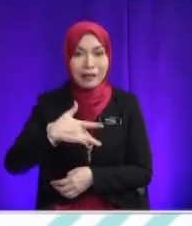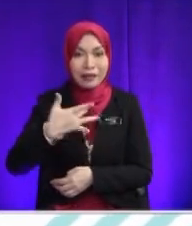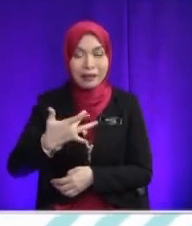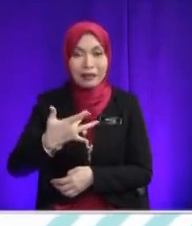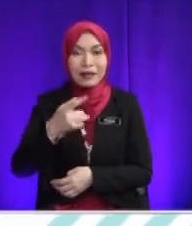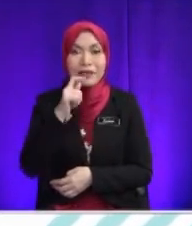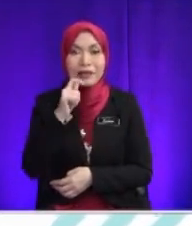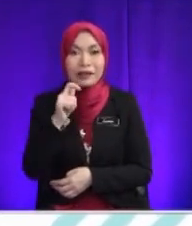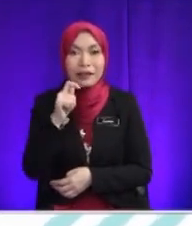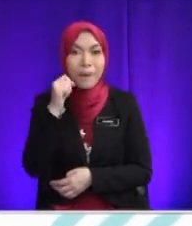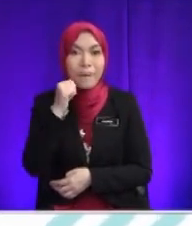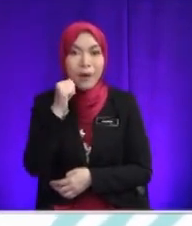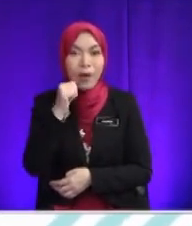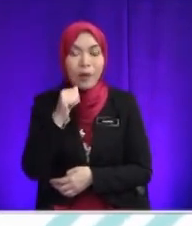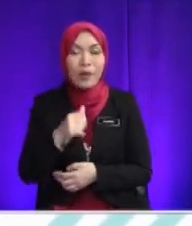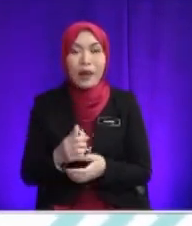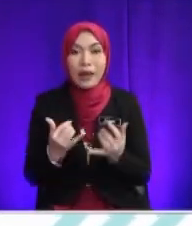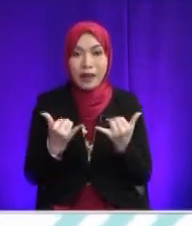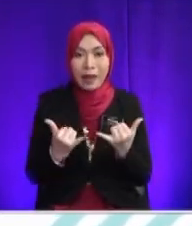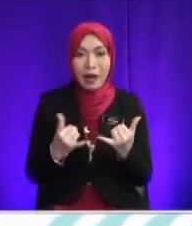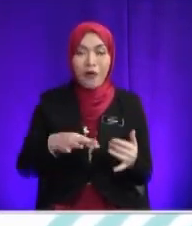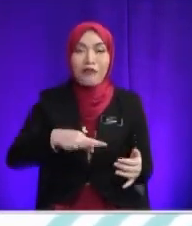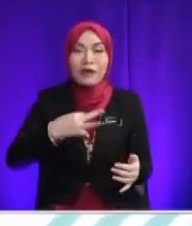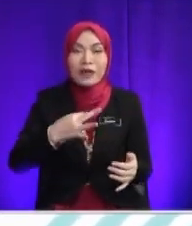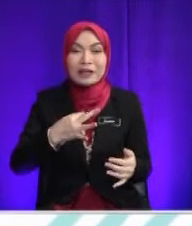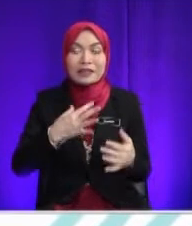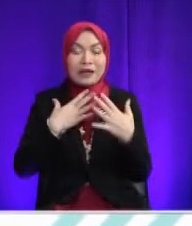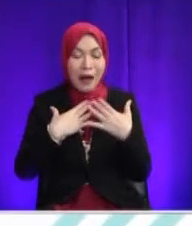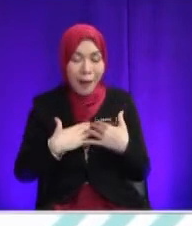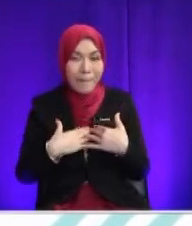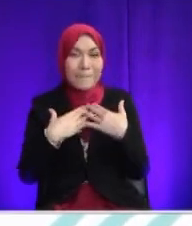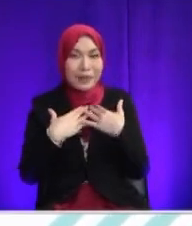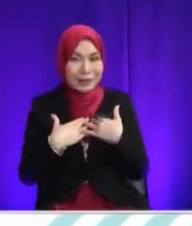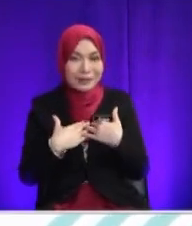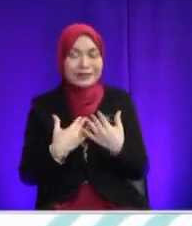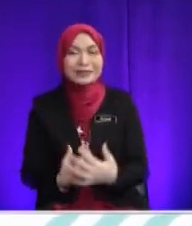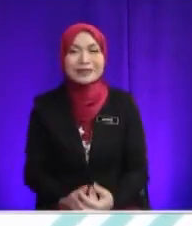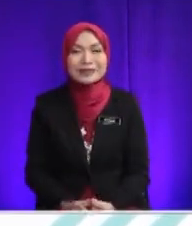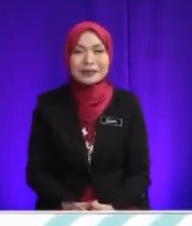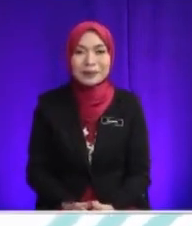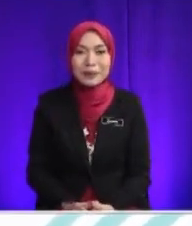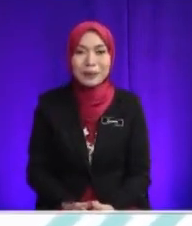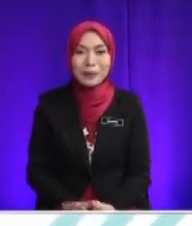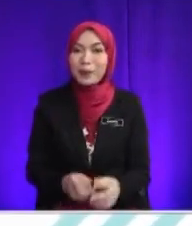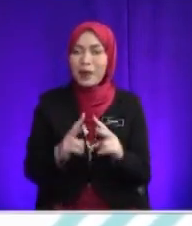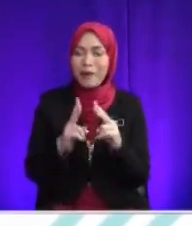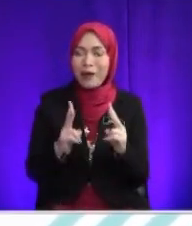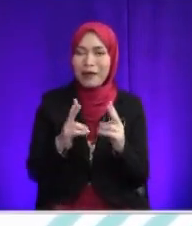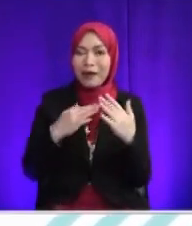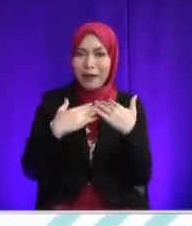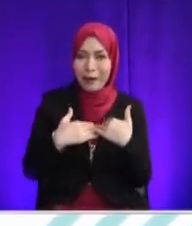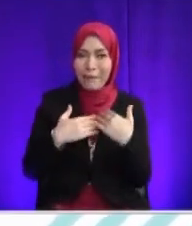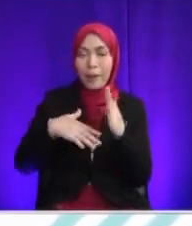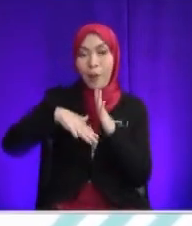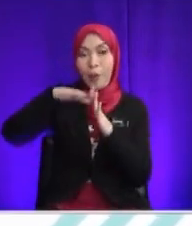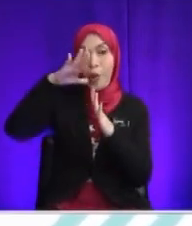The answer is the woman now feels calmer. Okay, so the woman now feels calmer. So she's been reassured and she feels more calm.